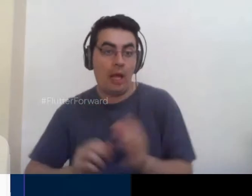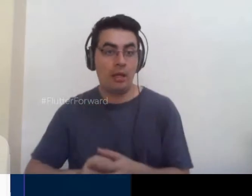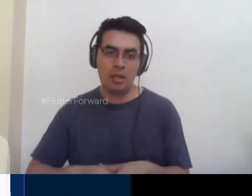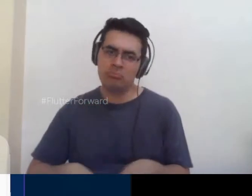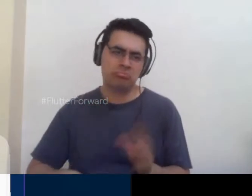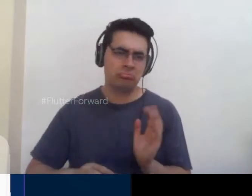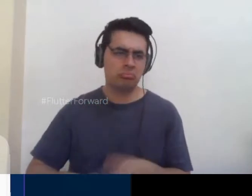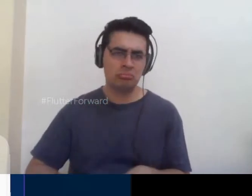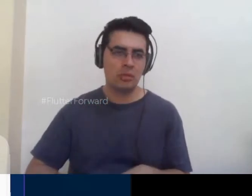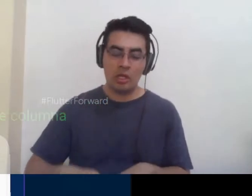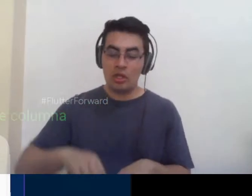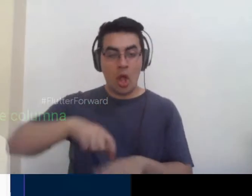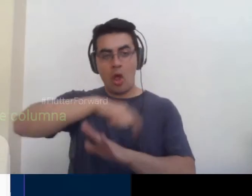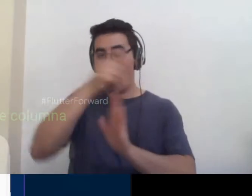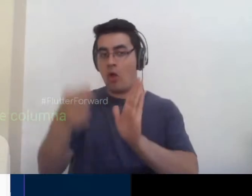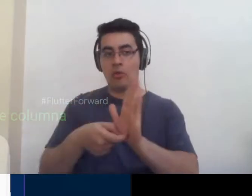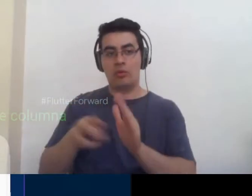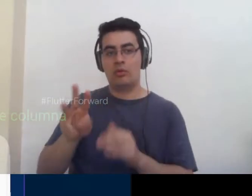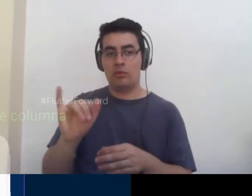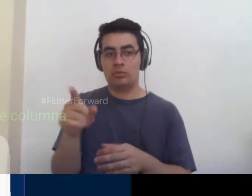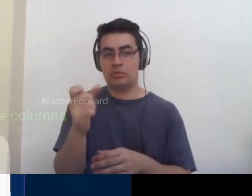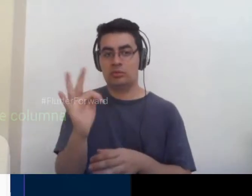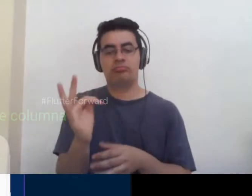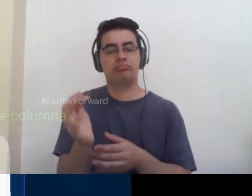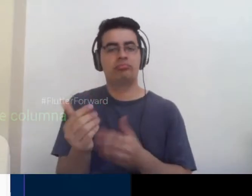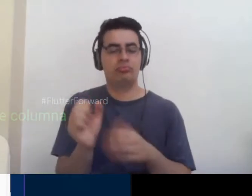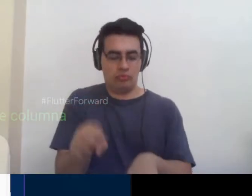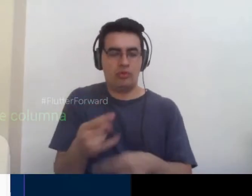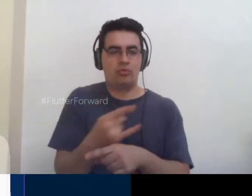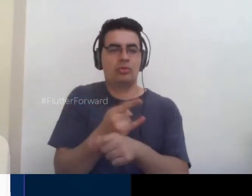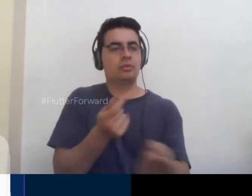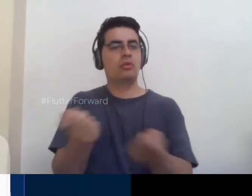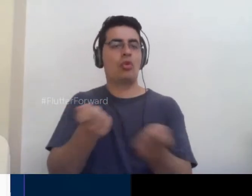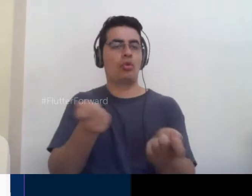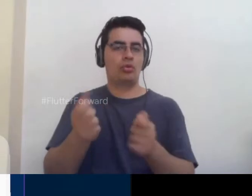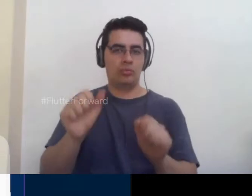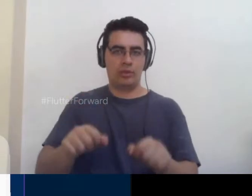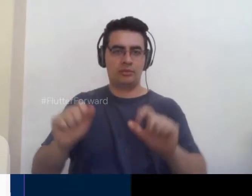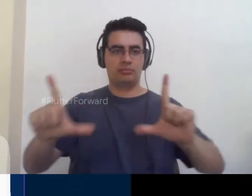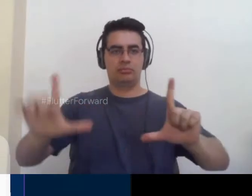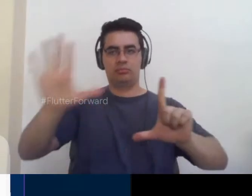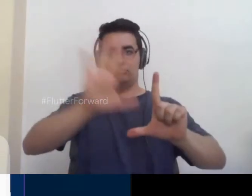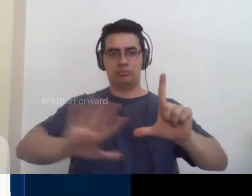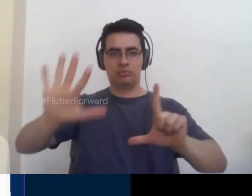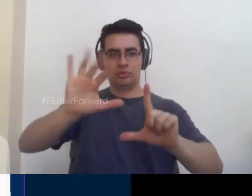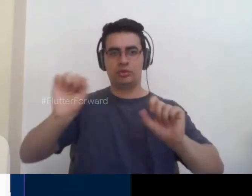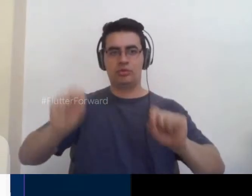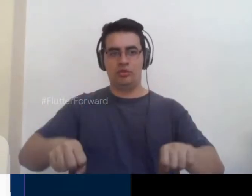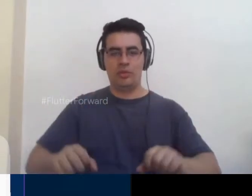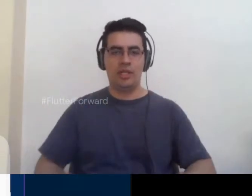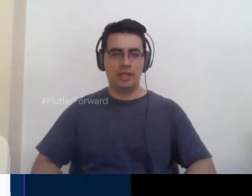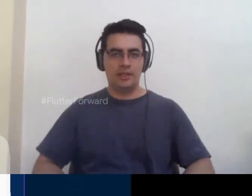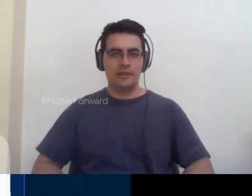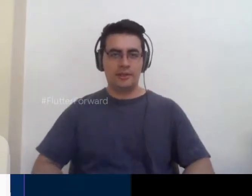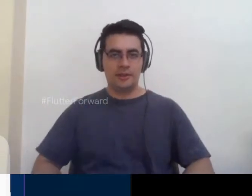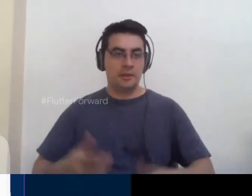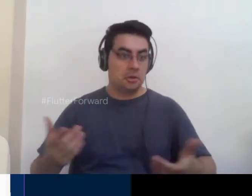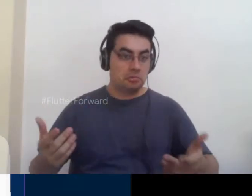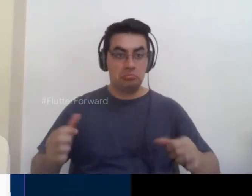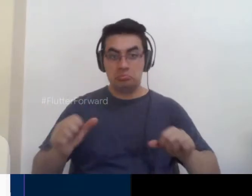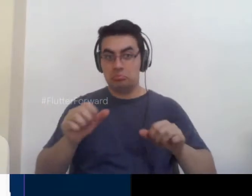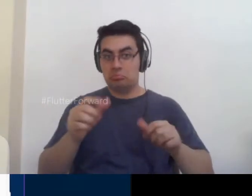widget. So watch how I can use a column layout widget to stack the different text widgets on top of each